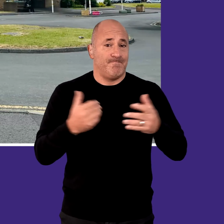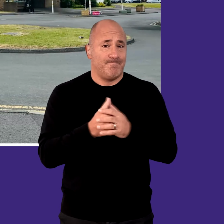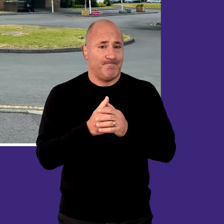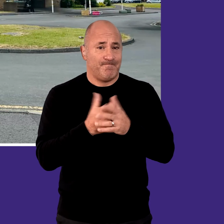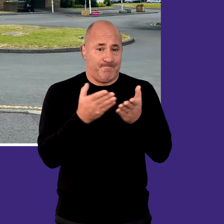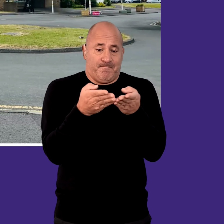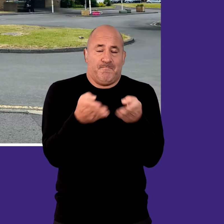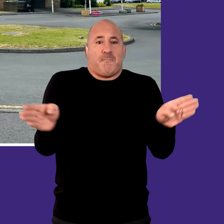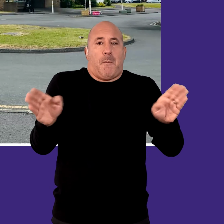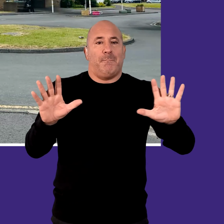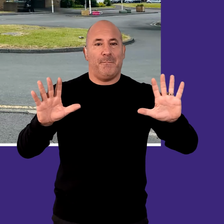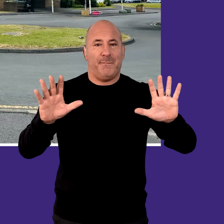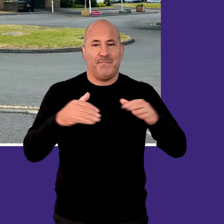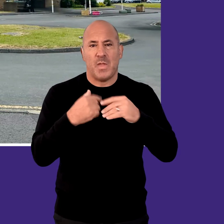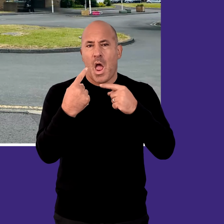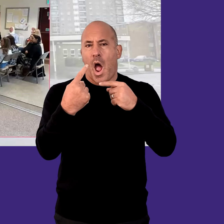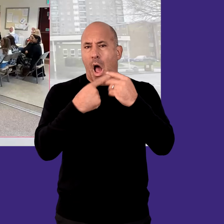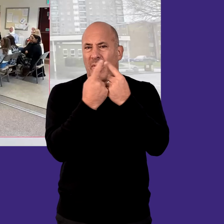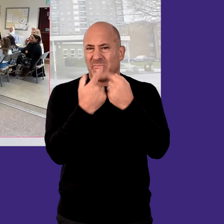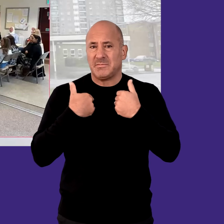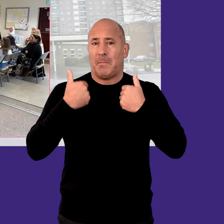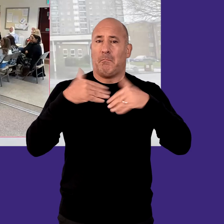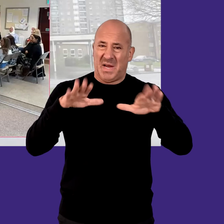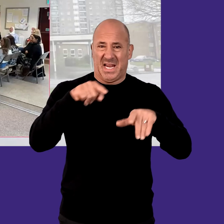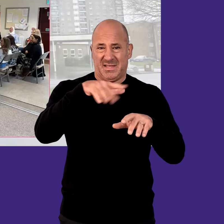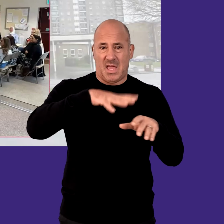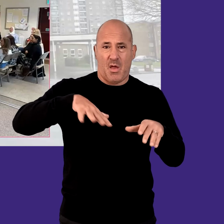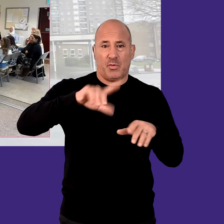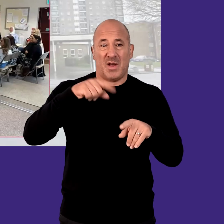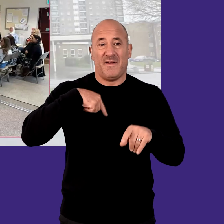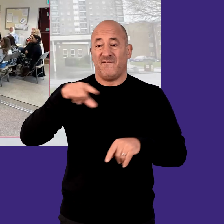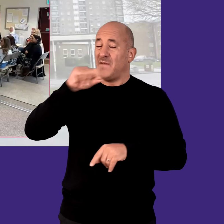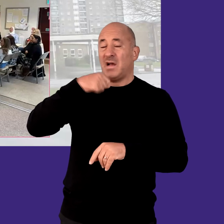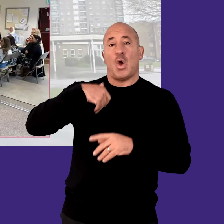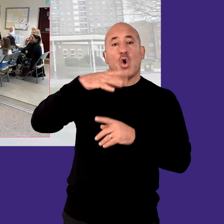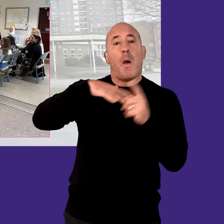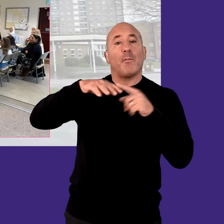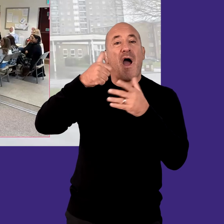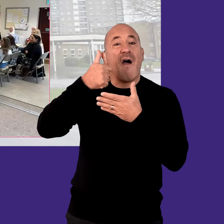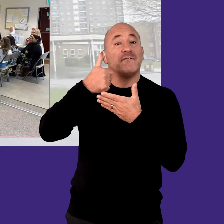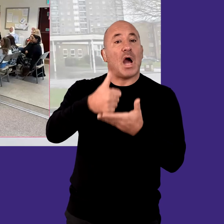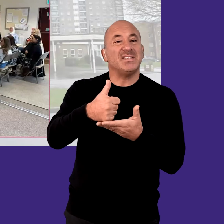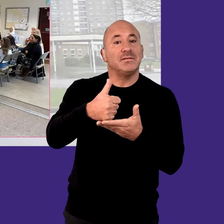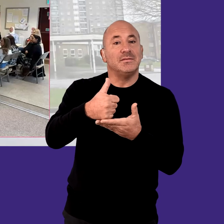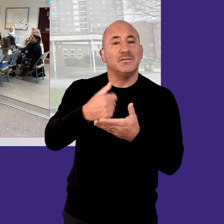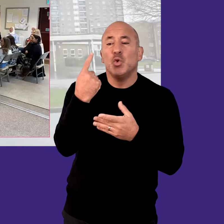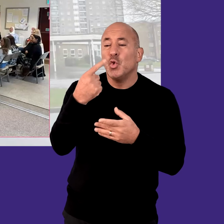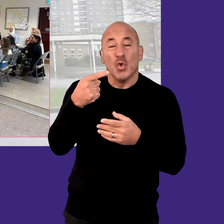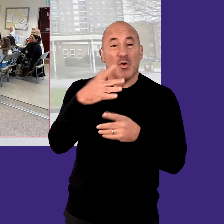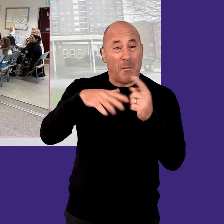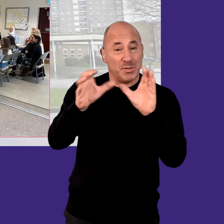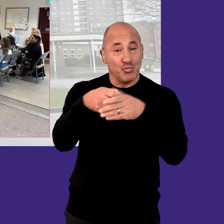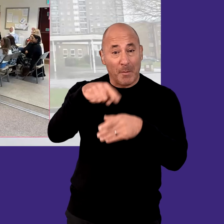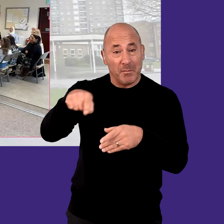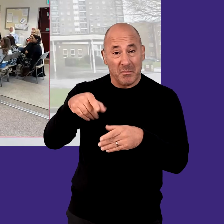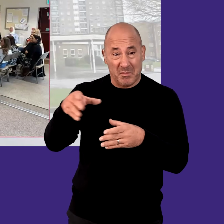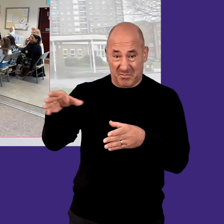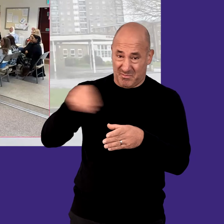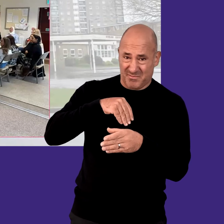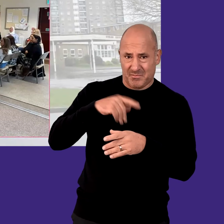So going back to the work in the wider estate, other things that we've been able to do on the estate was